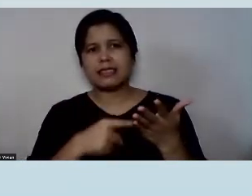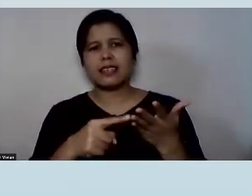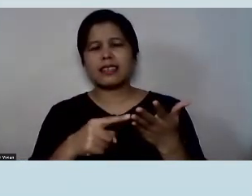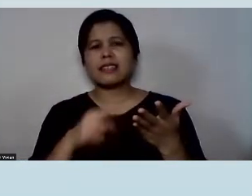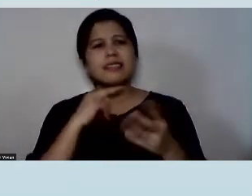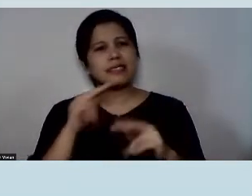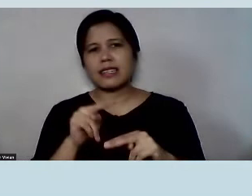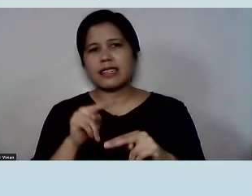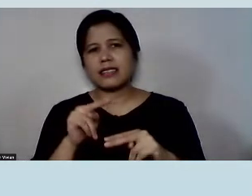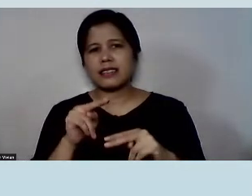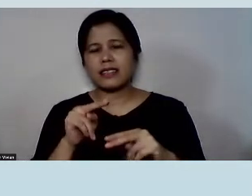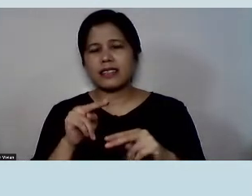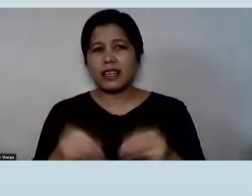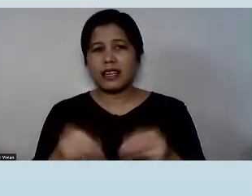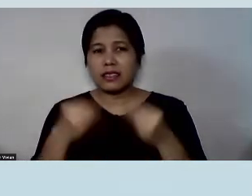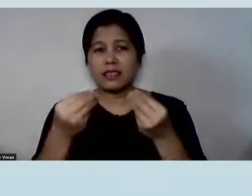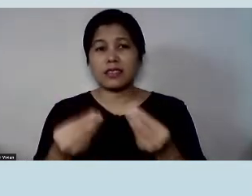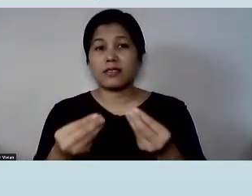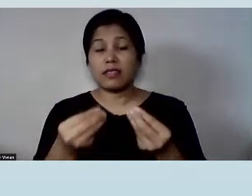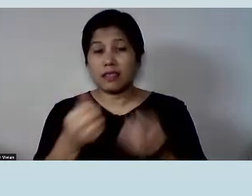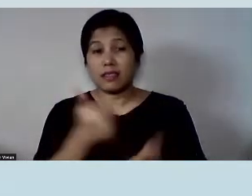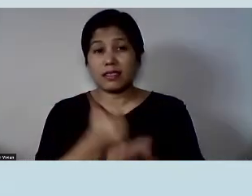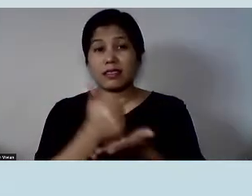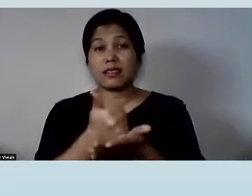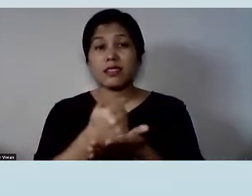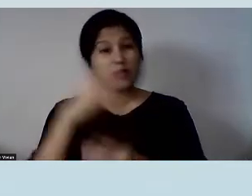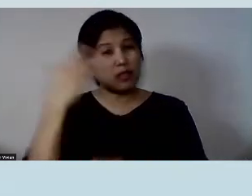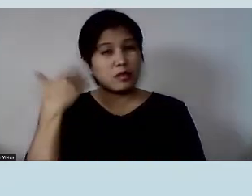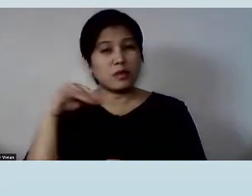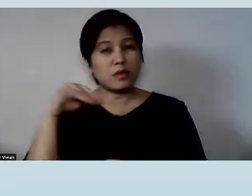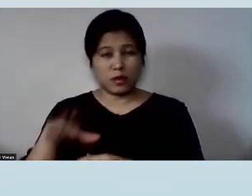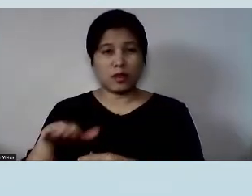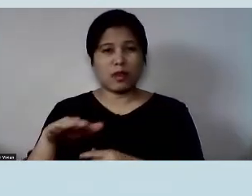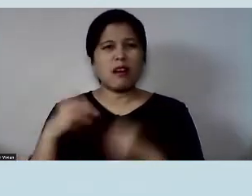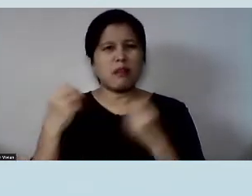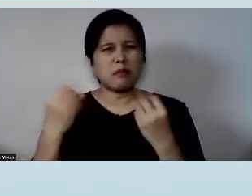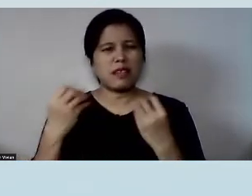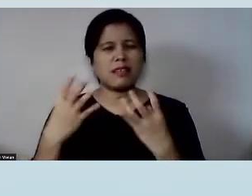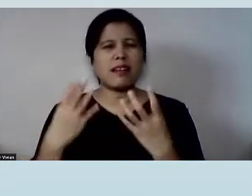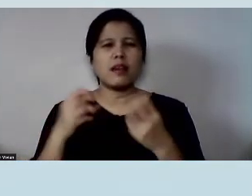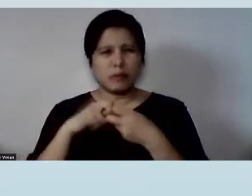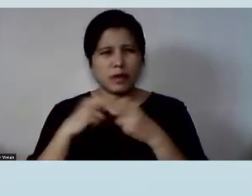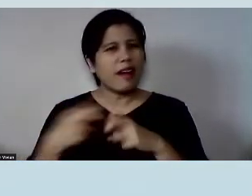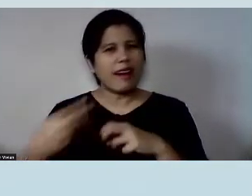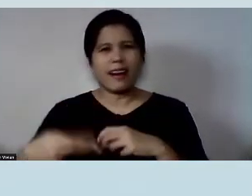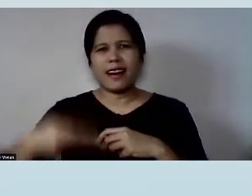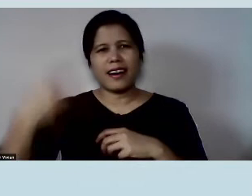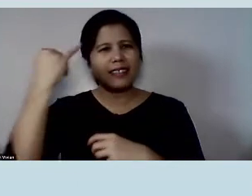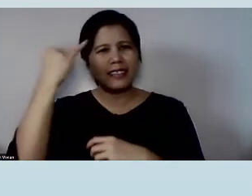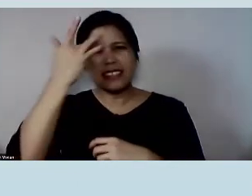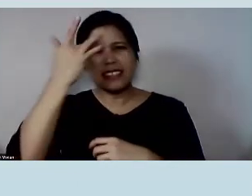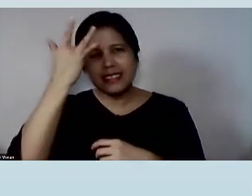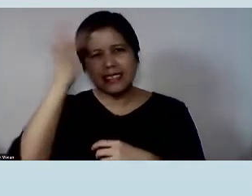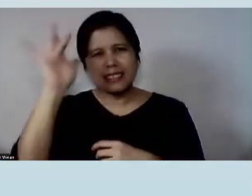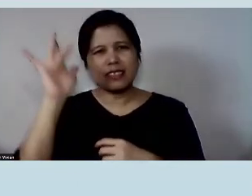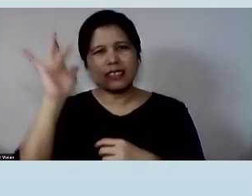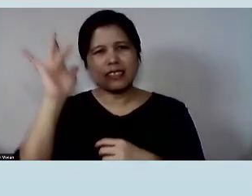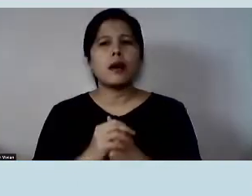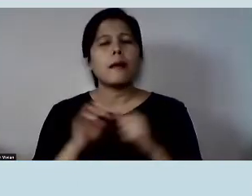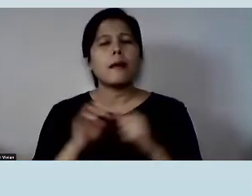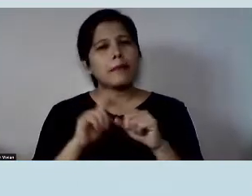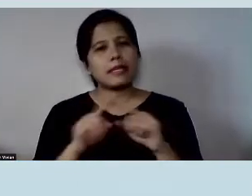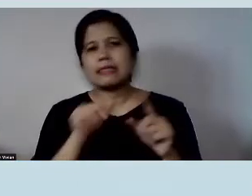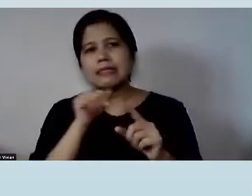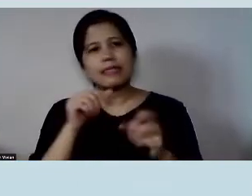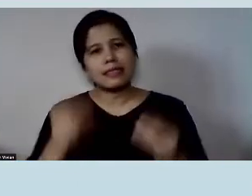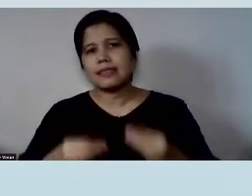children. And true enough, many of them were getting into trouble. Many of them highly intelligent, creative, but were not